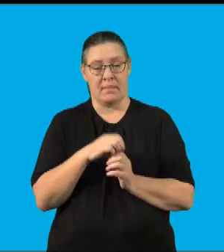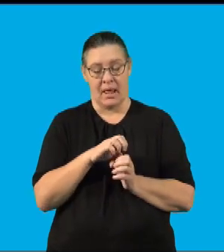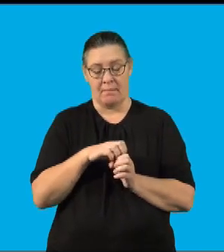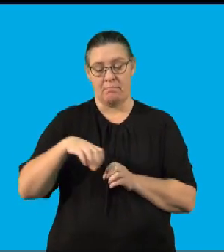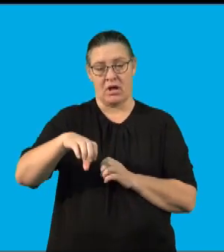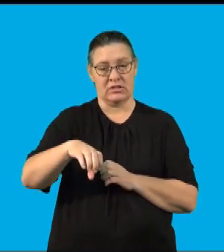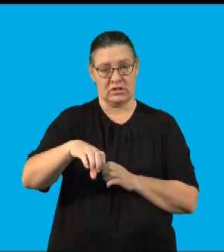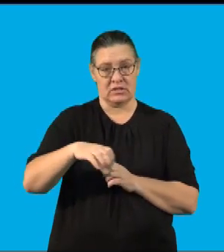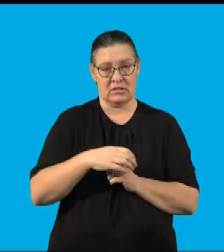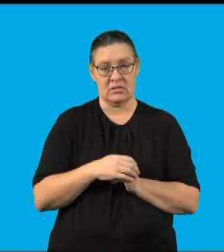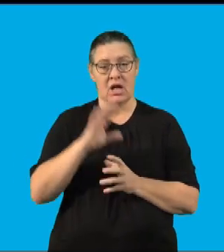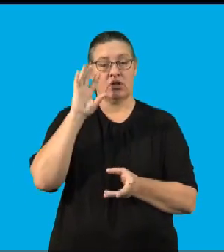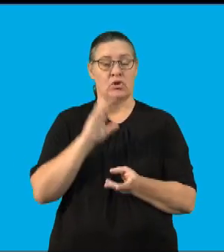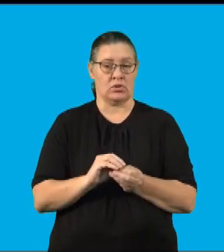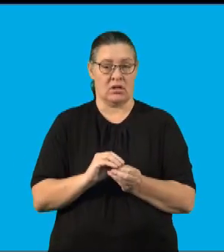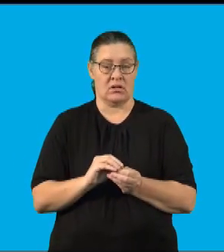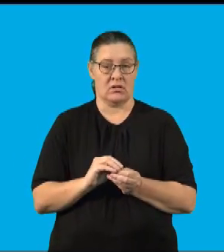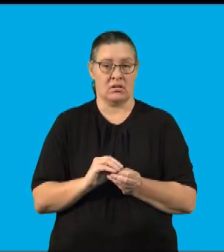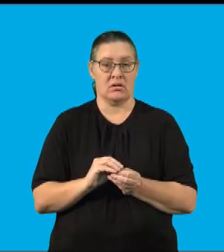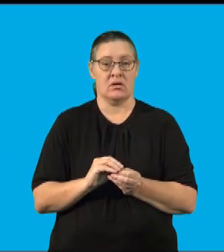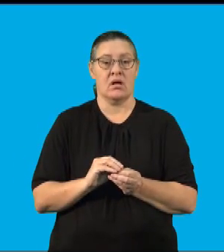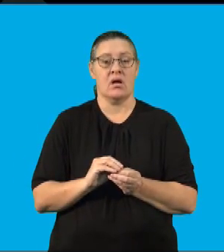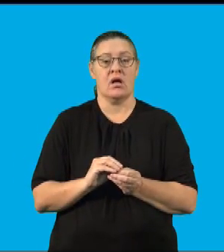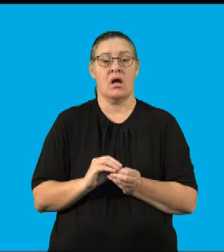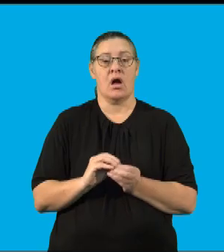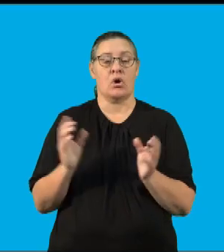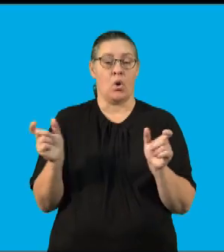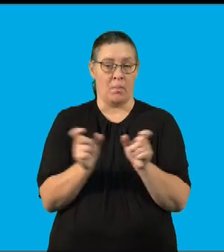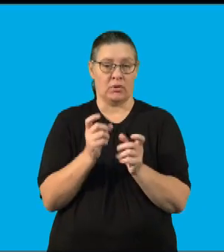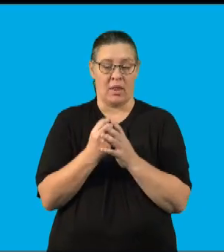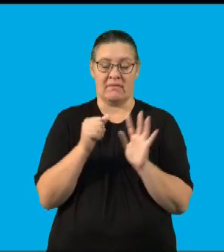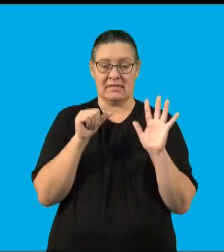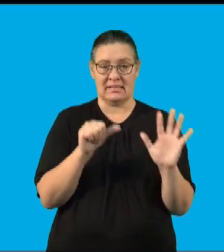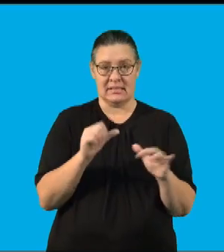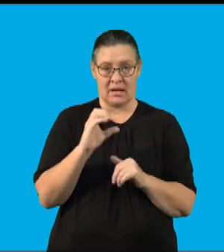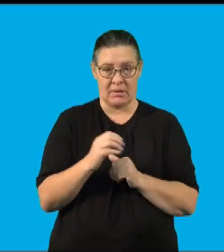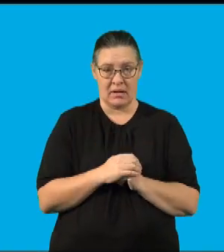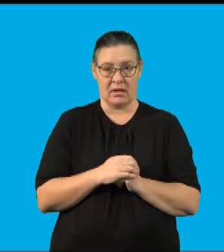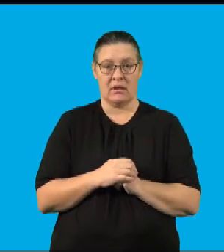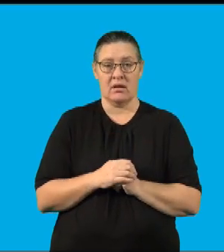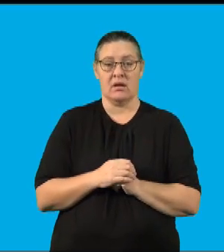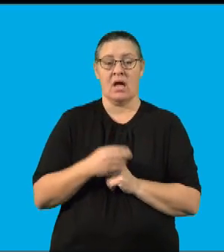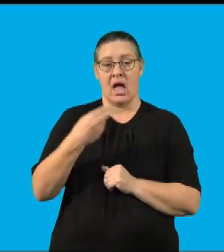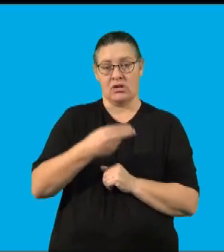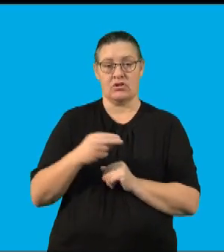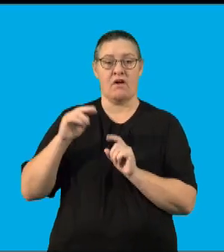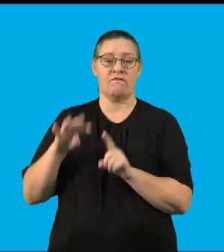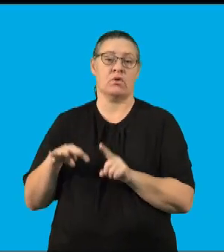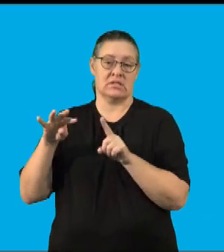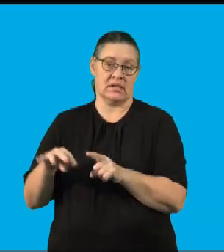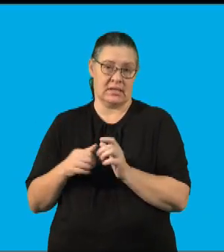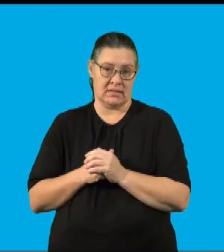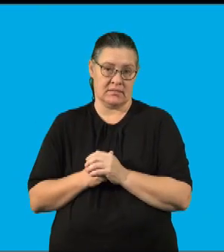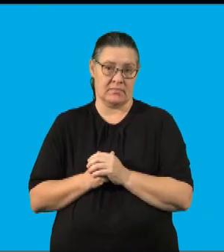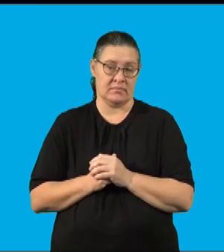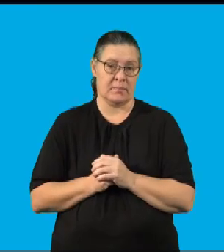carbon, it is branched. So however, in total, the compound will still have 6 carbons and 14